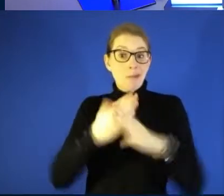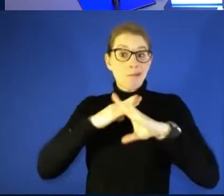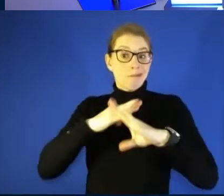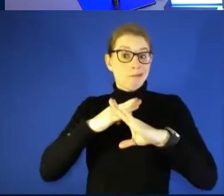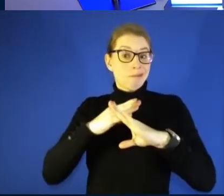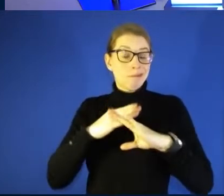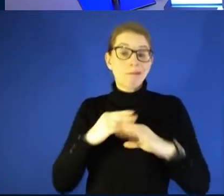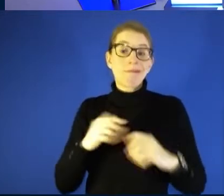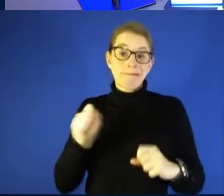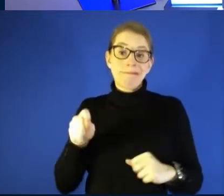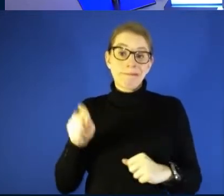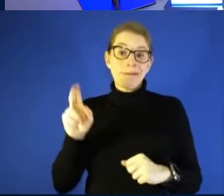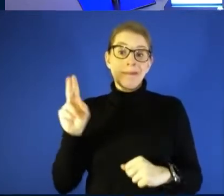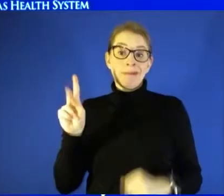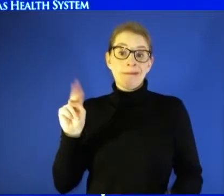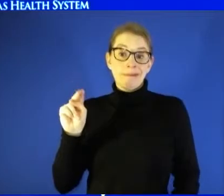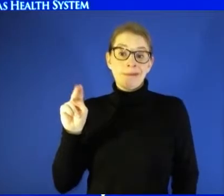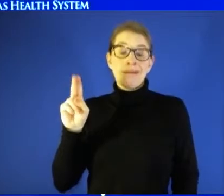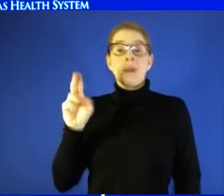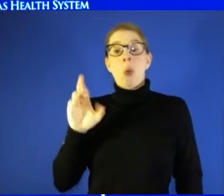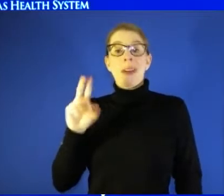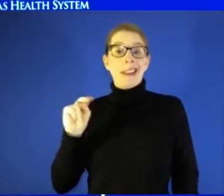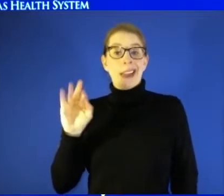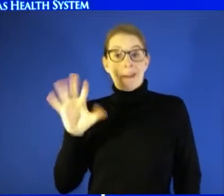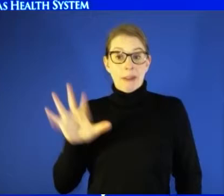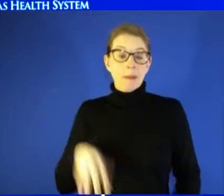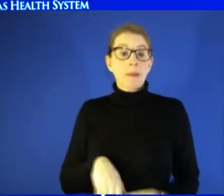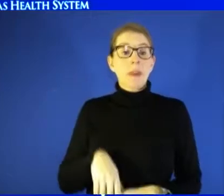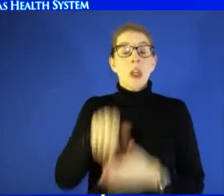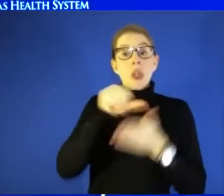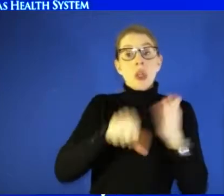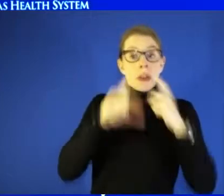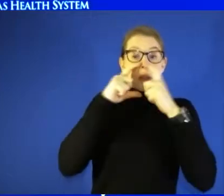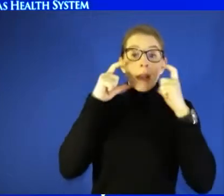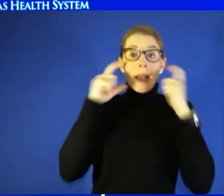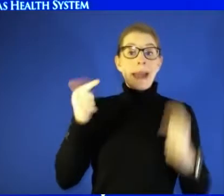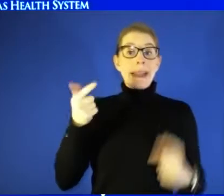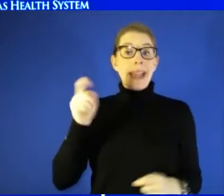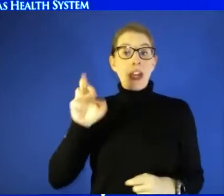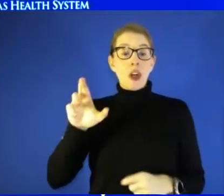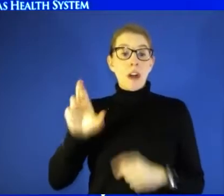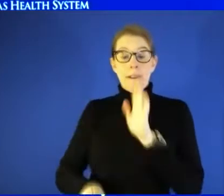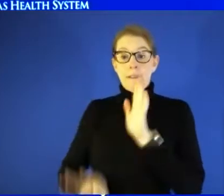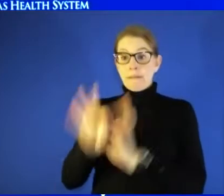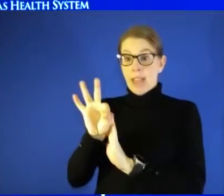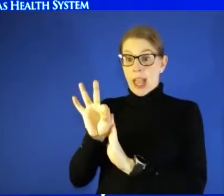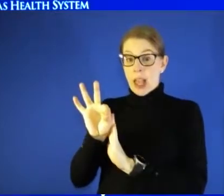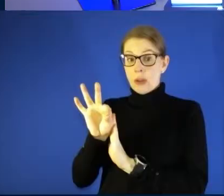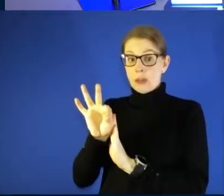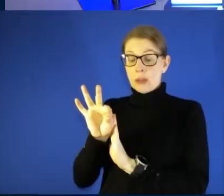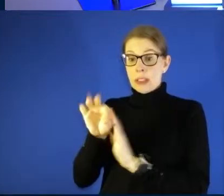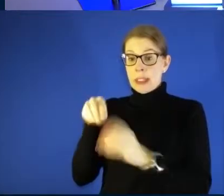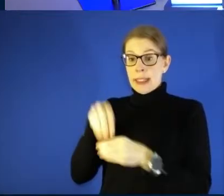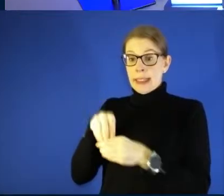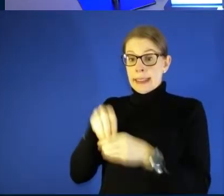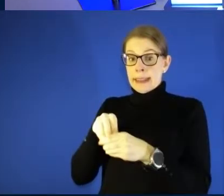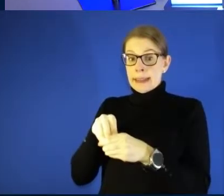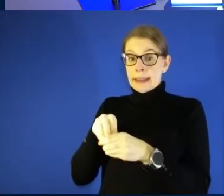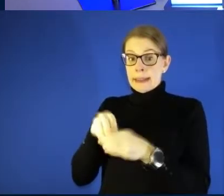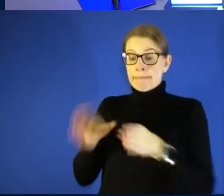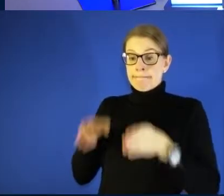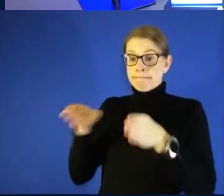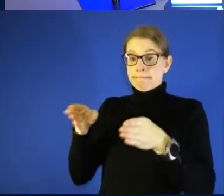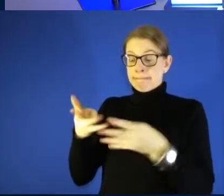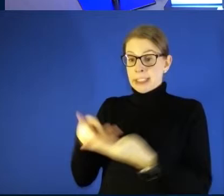protection. And I think that instead of surgical masks and gaiters found on the sidewalk and in the gutters, there'll probably be a lot of N95s now found in the gutters. Yeah, okay,